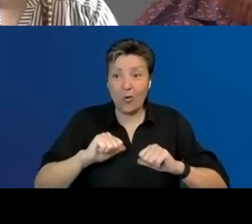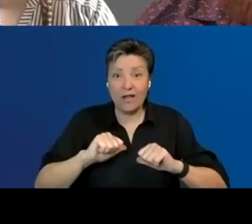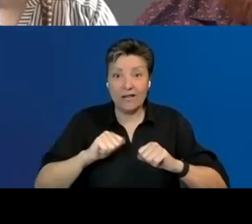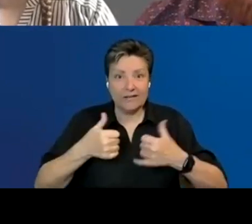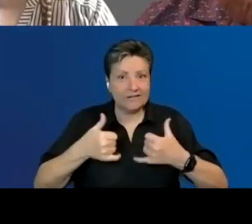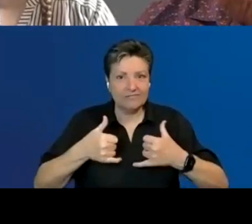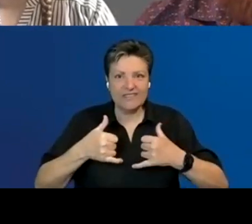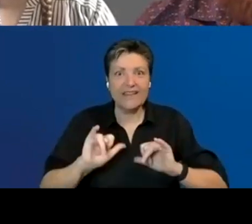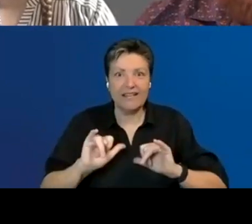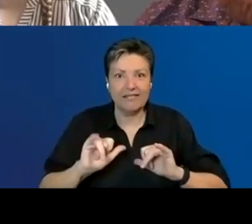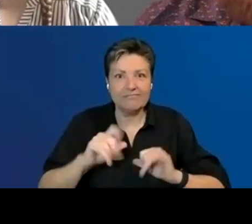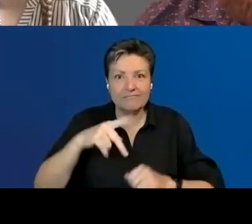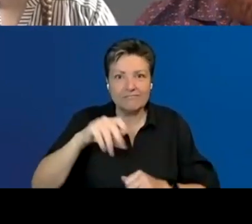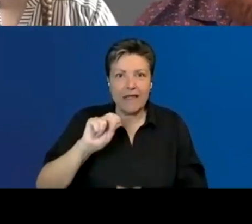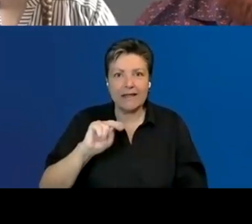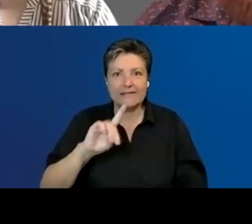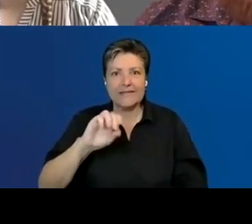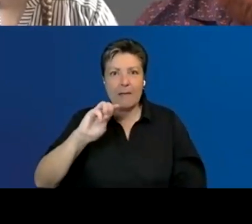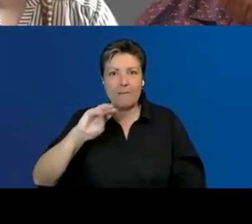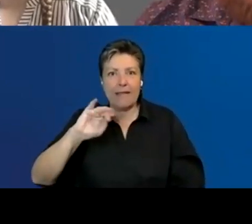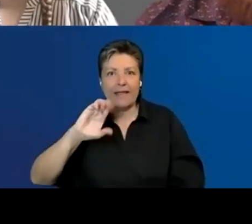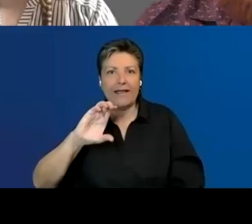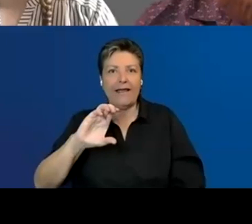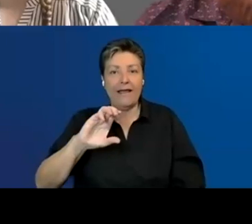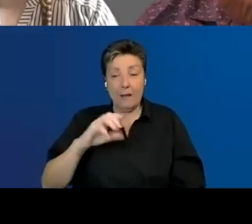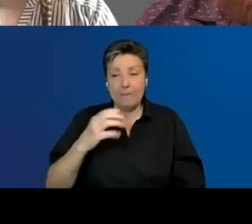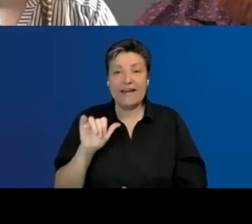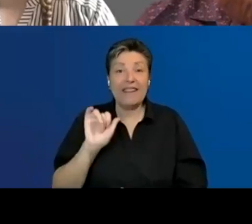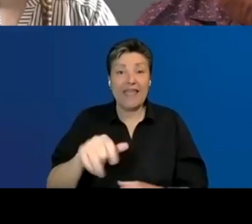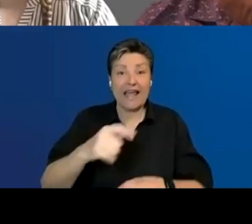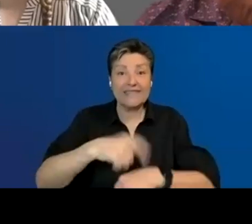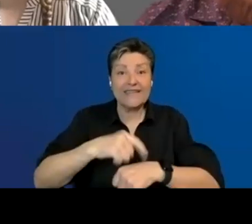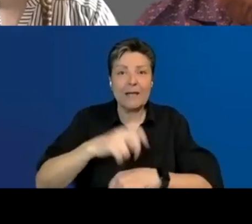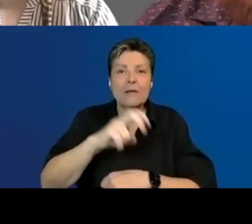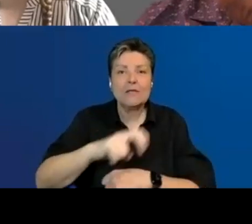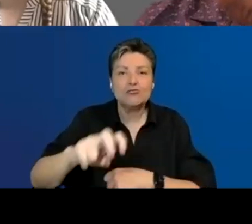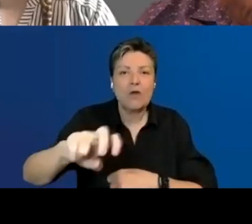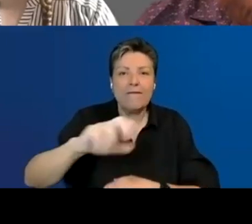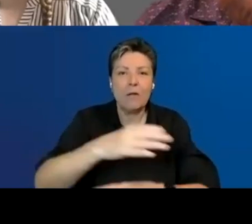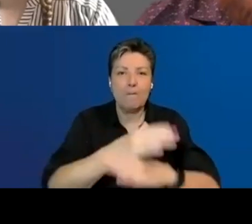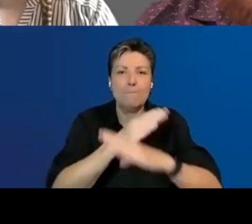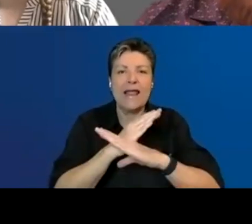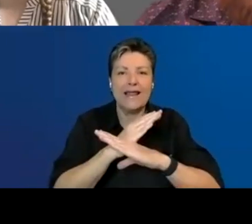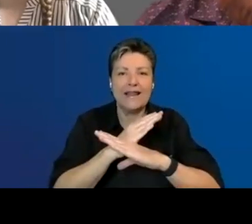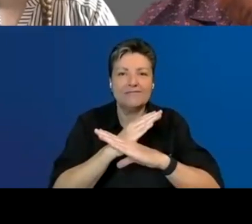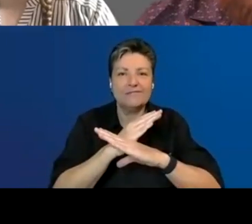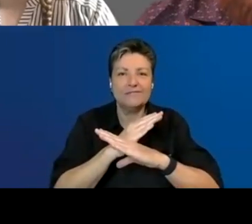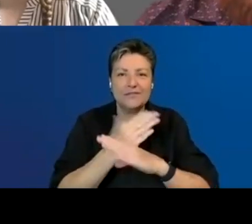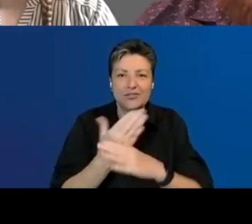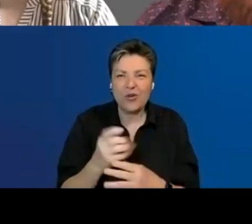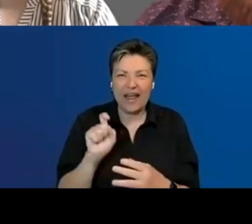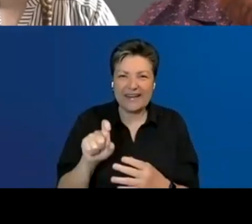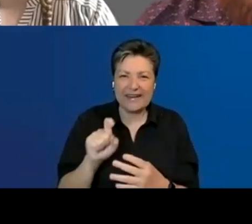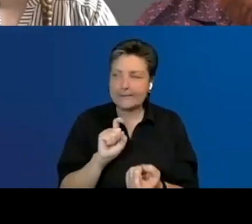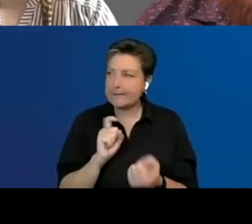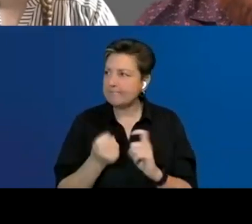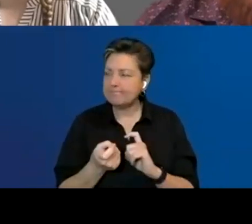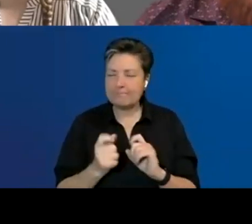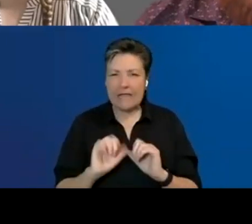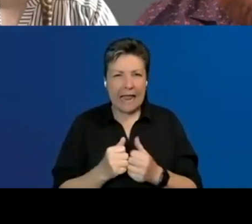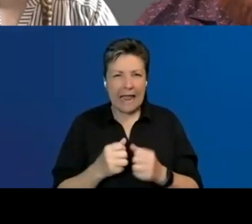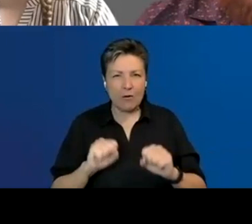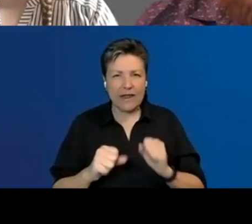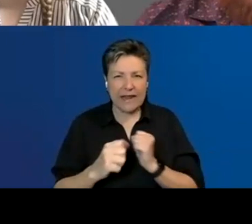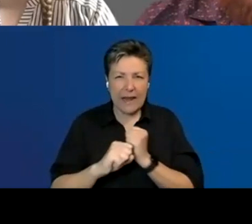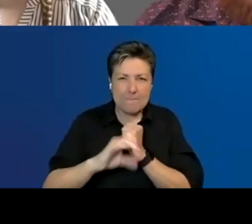still is one, but at the time there was a travel ban. So I had to adapt and think about like how can I kind of market this episode.